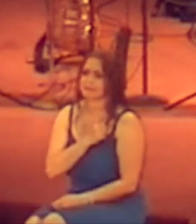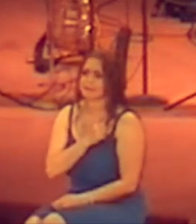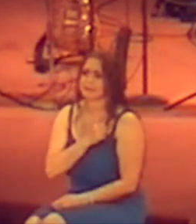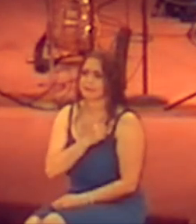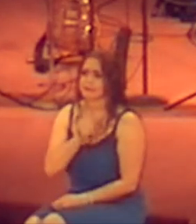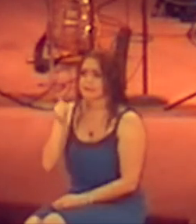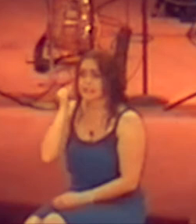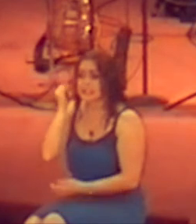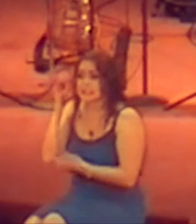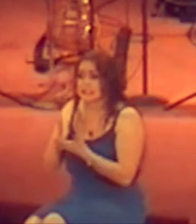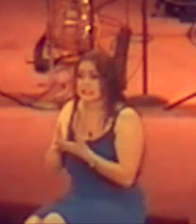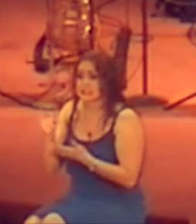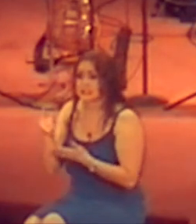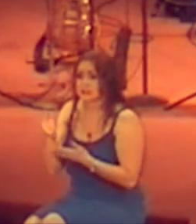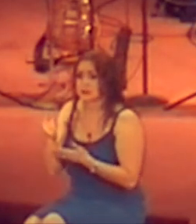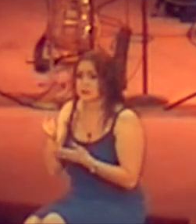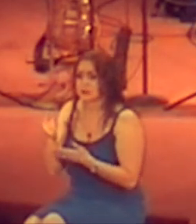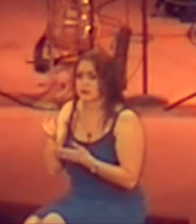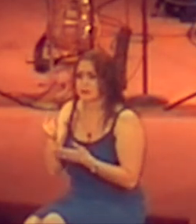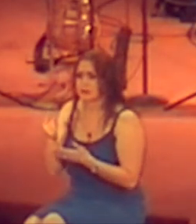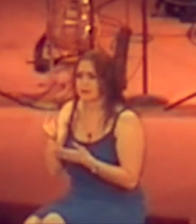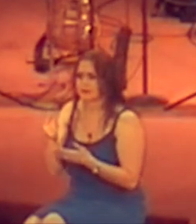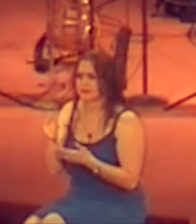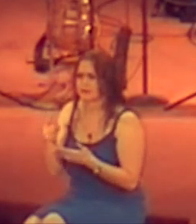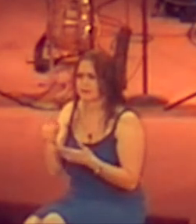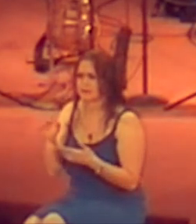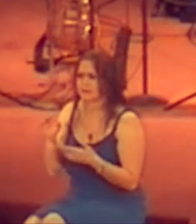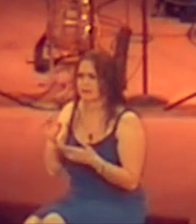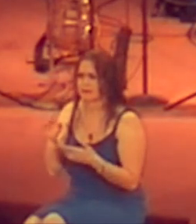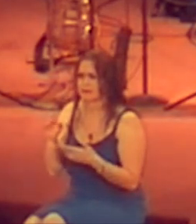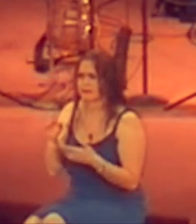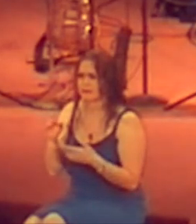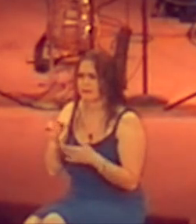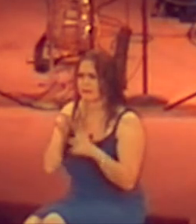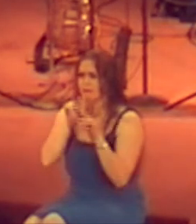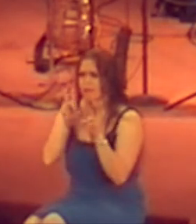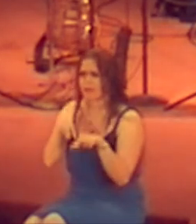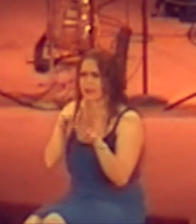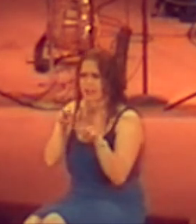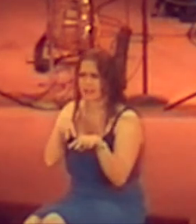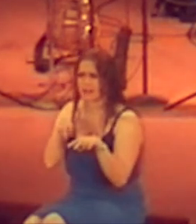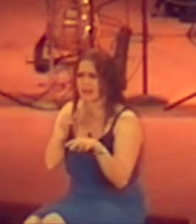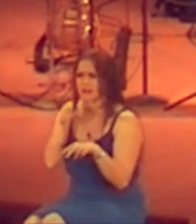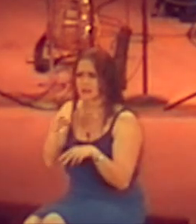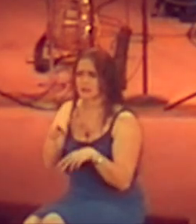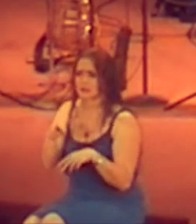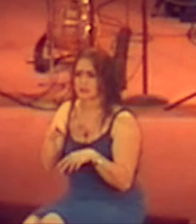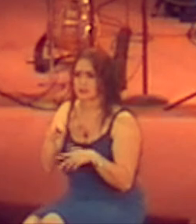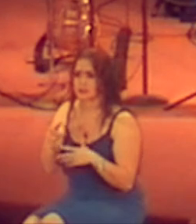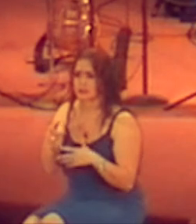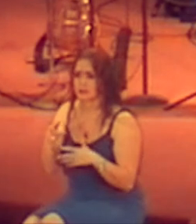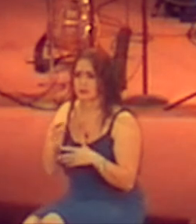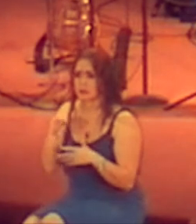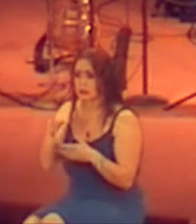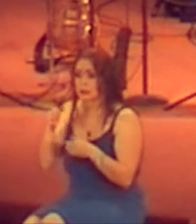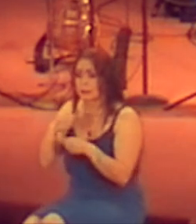If someone has tried to belittle you from the Imago Dei, the fact that you were created in the image of God, I'm sorry.